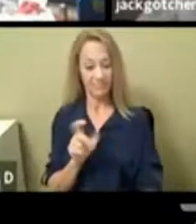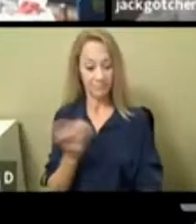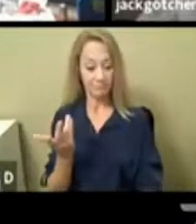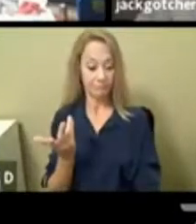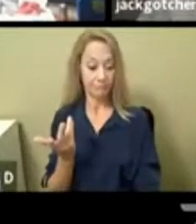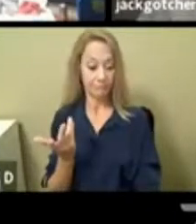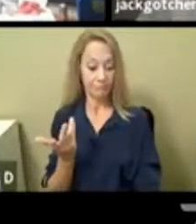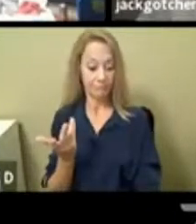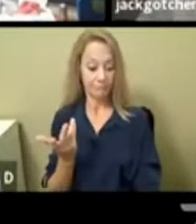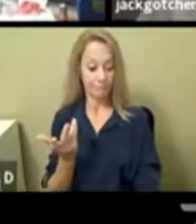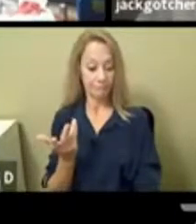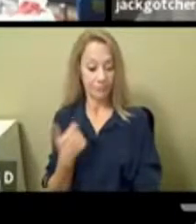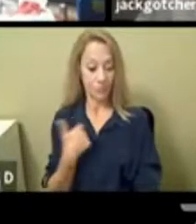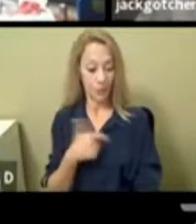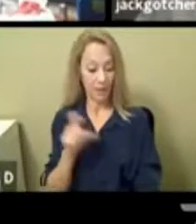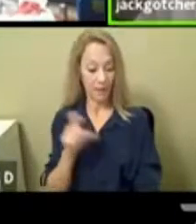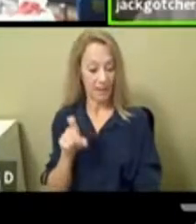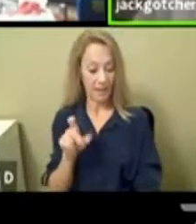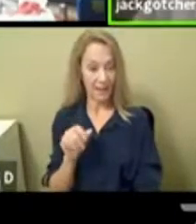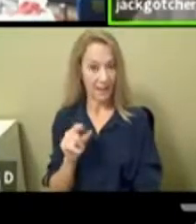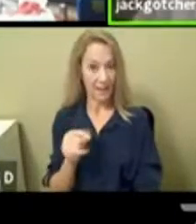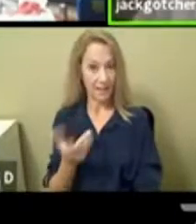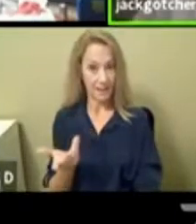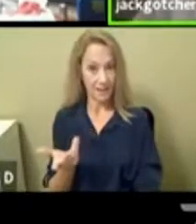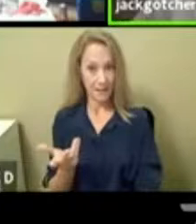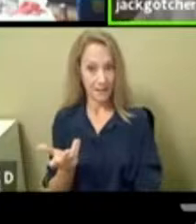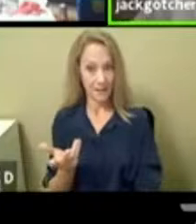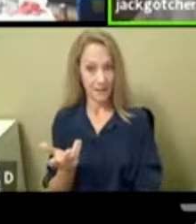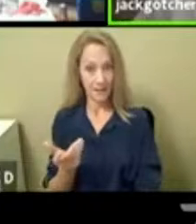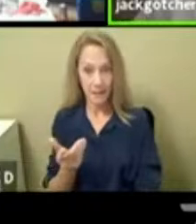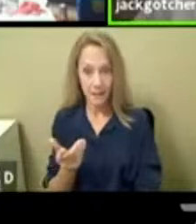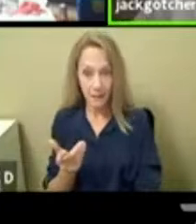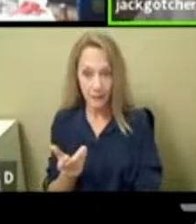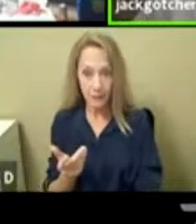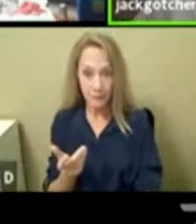do we need to keep it in place? I think it was our reaction of this massive